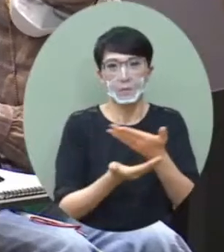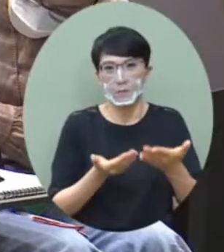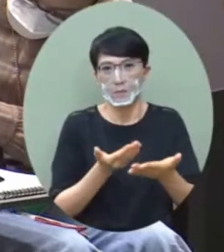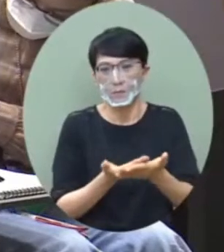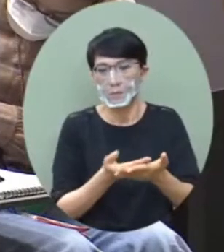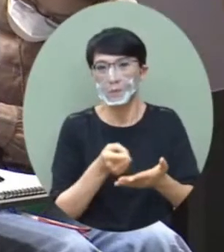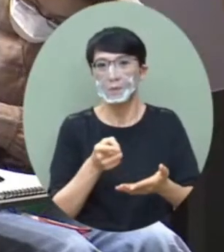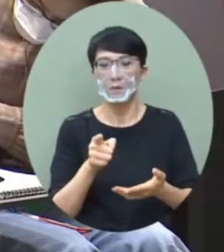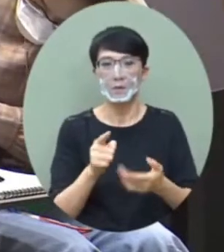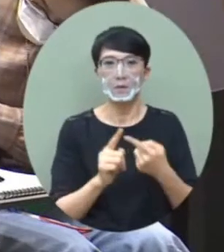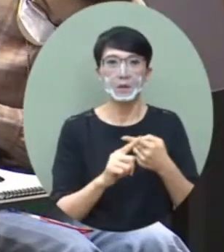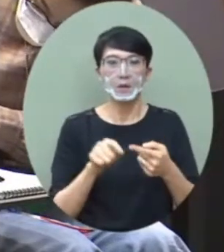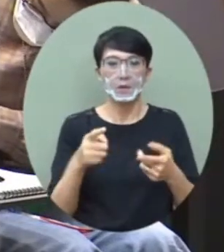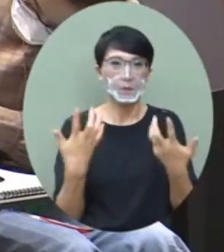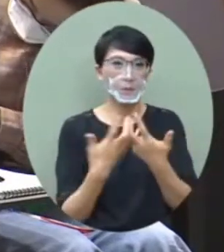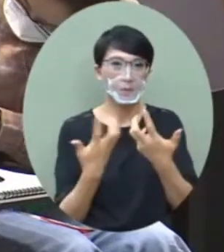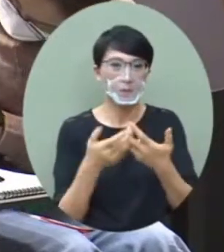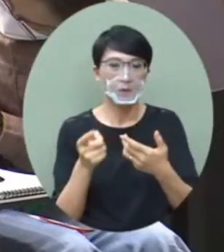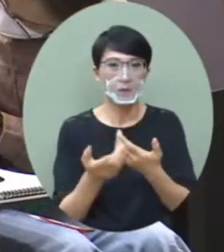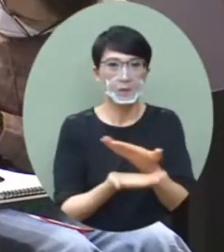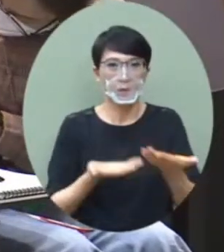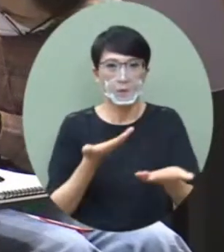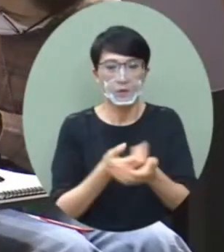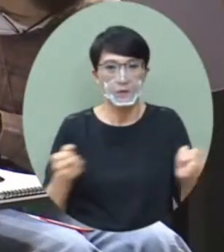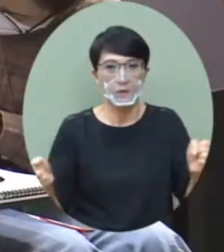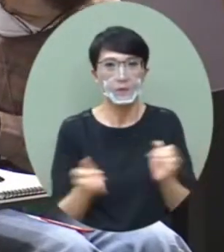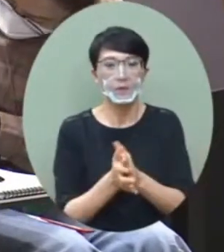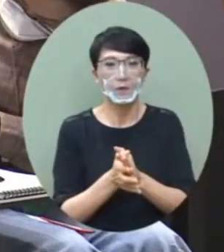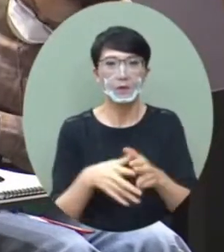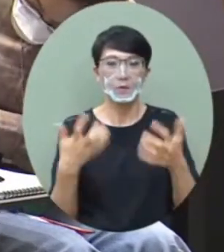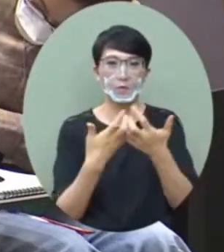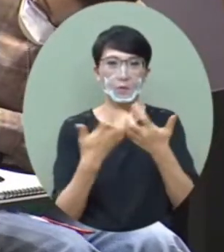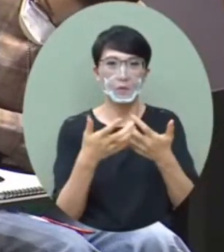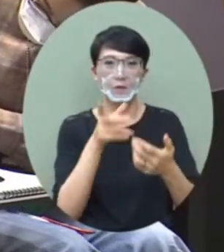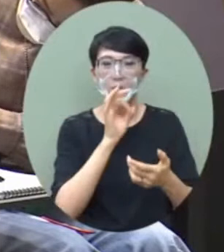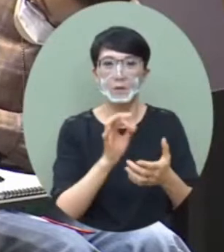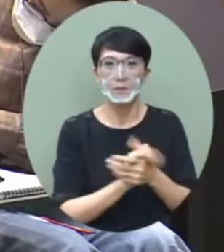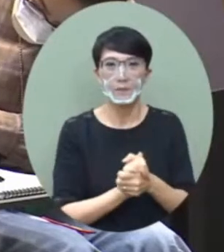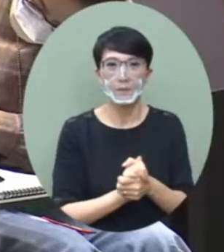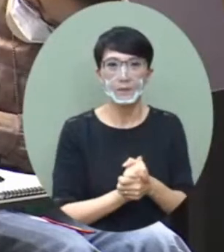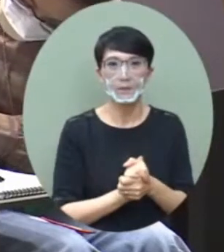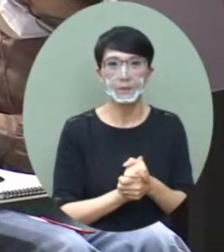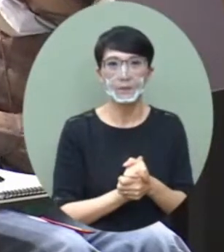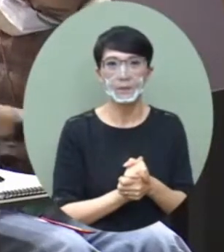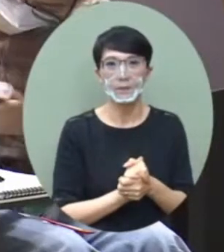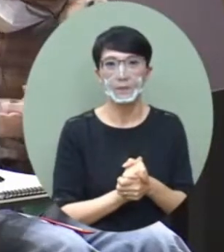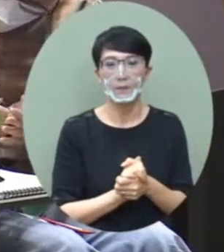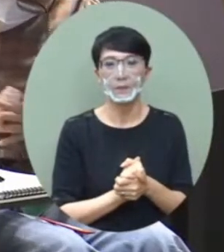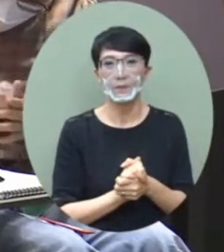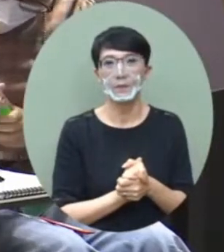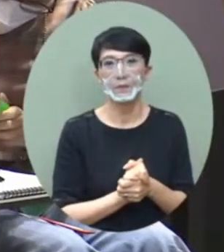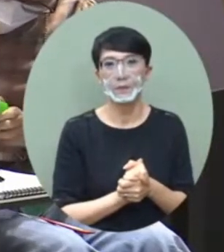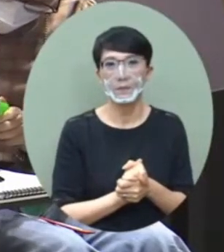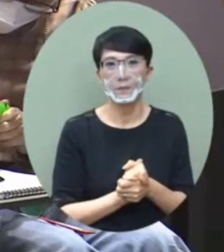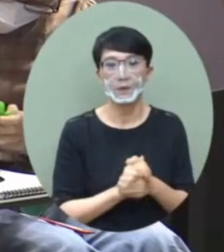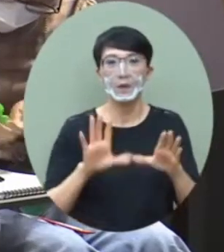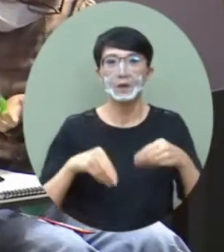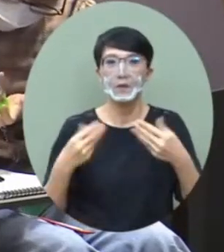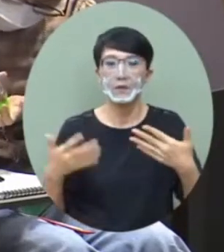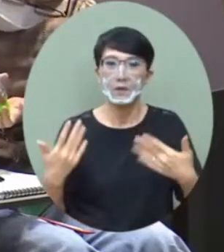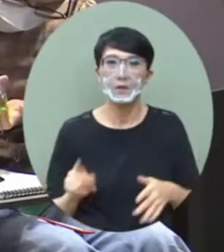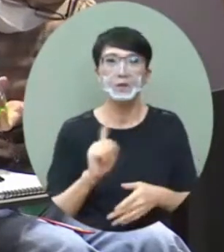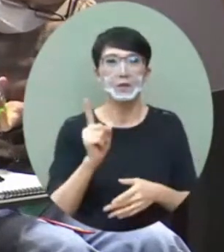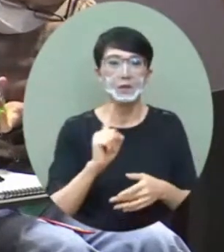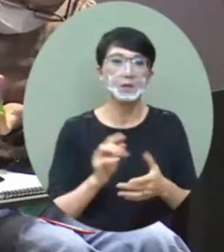were many positive cases of patients who were infected again after testing negative or